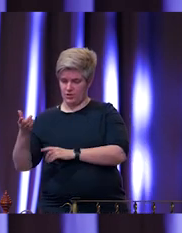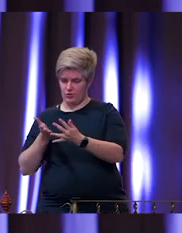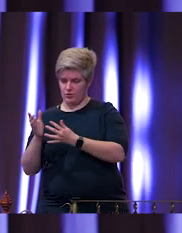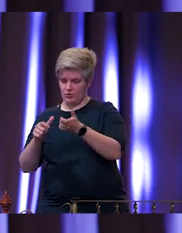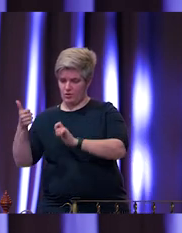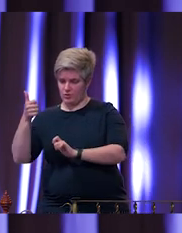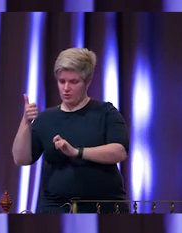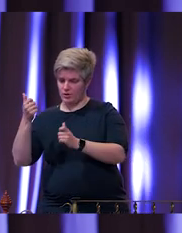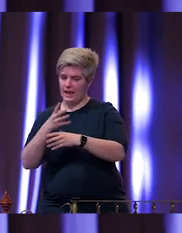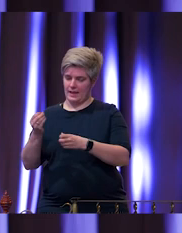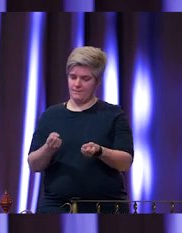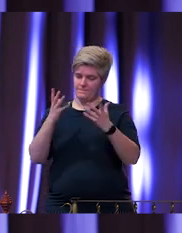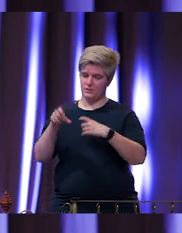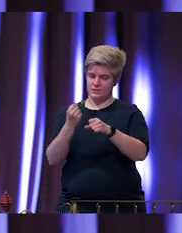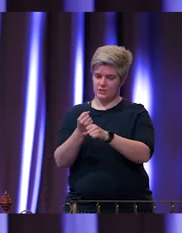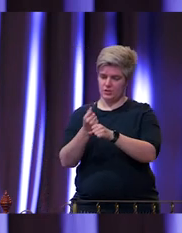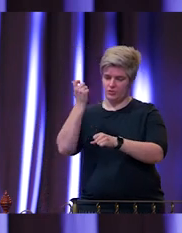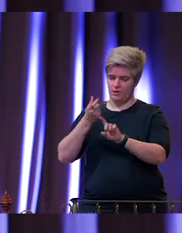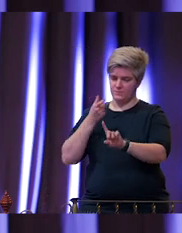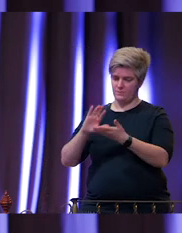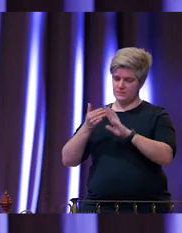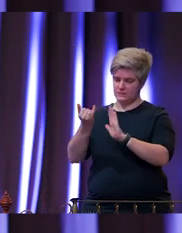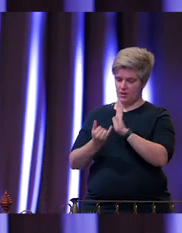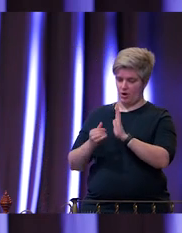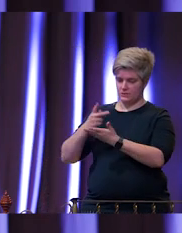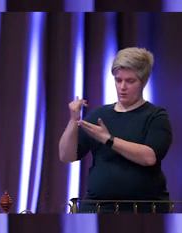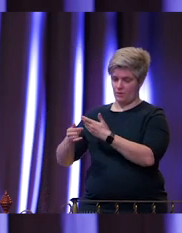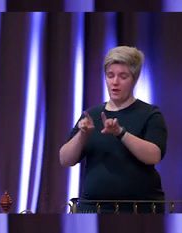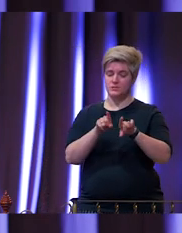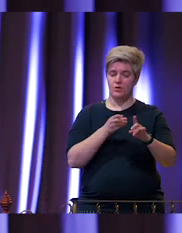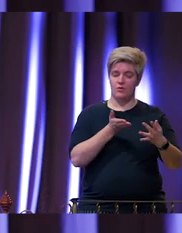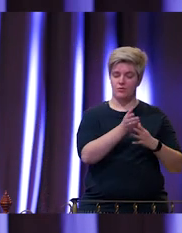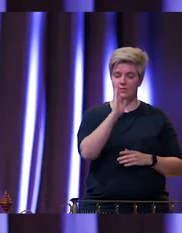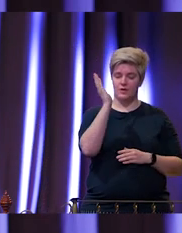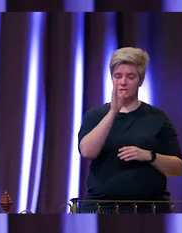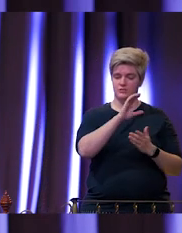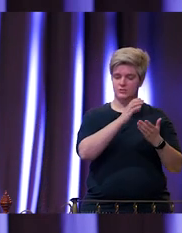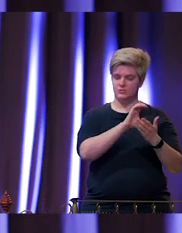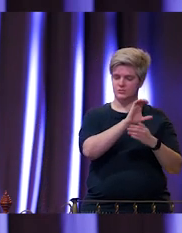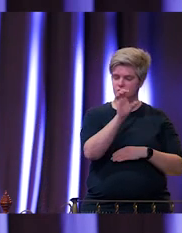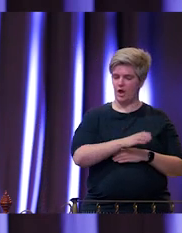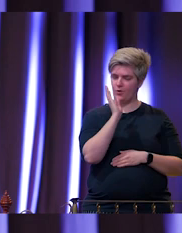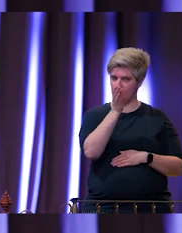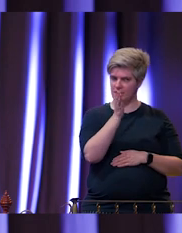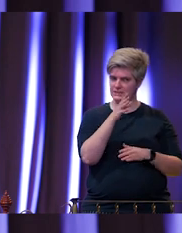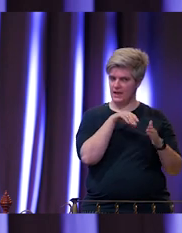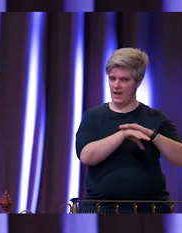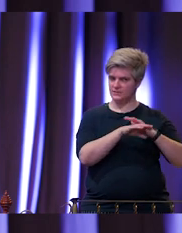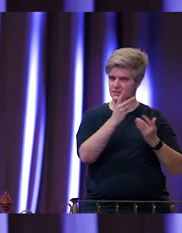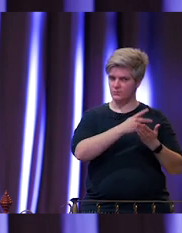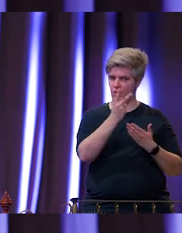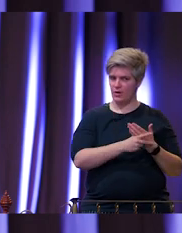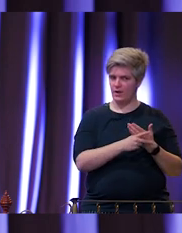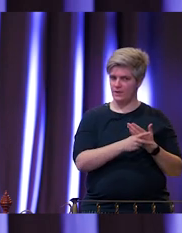and multi-year grants from the City Arts Program, as well as through the Chicago Presents and Neighborhood Access Program. Are these new programs